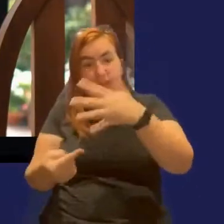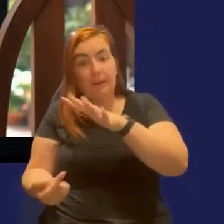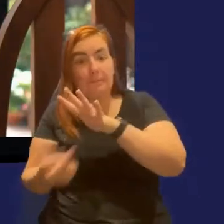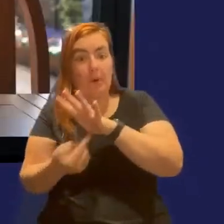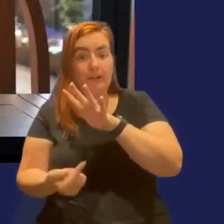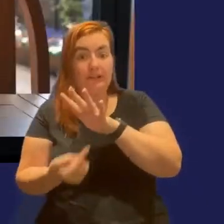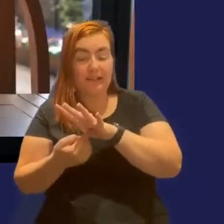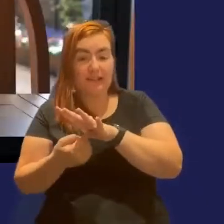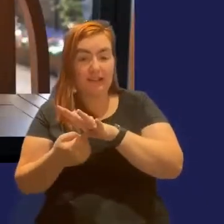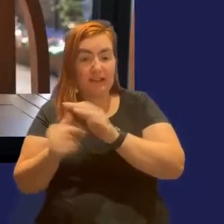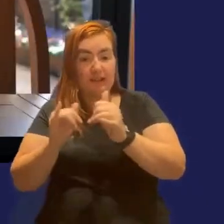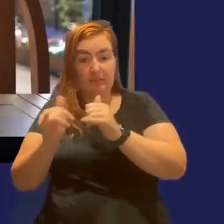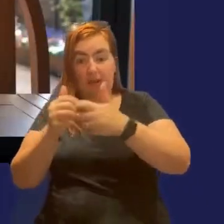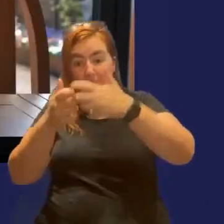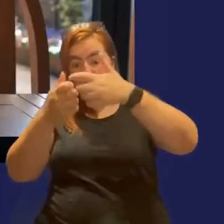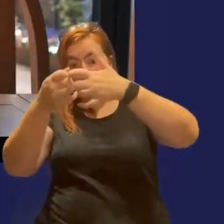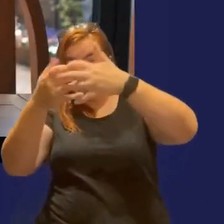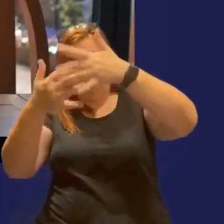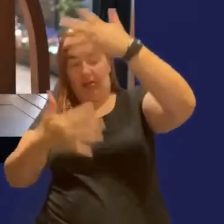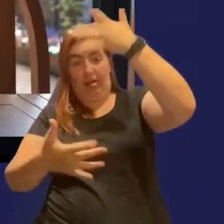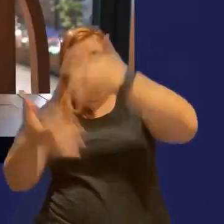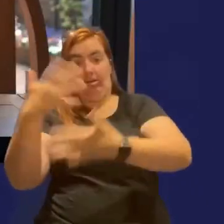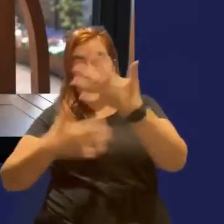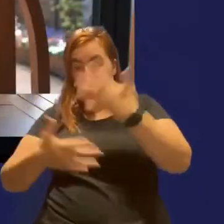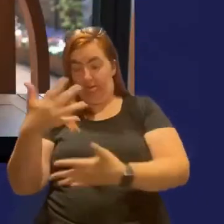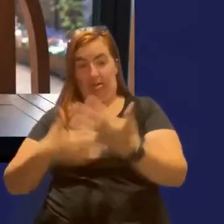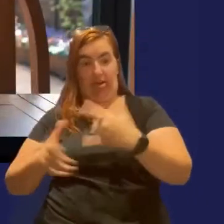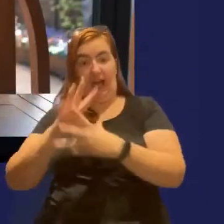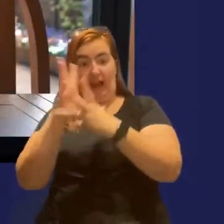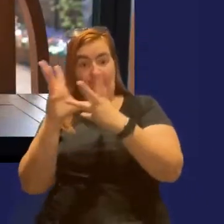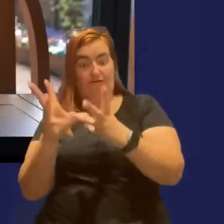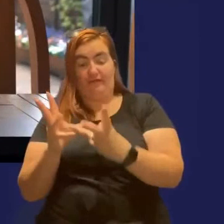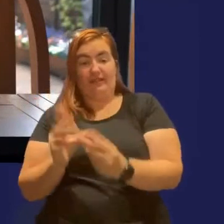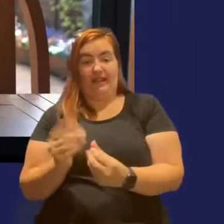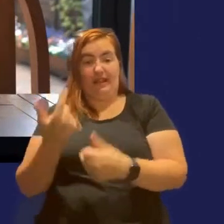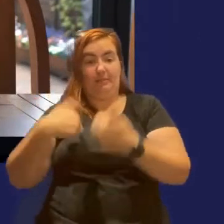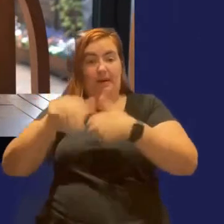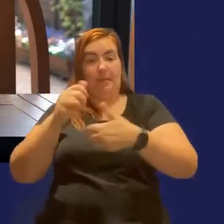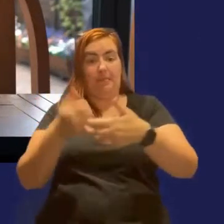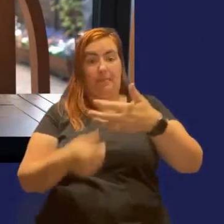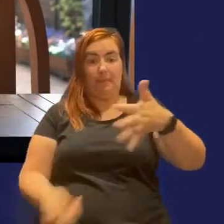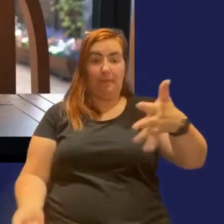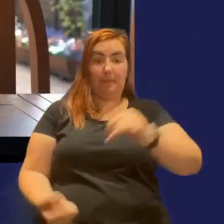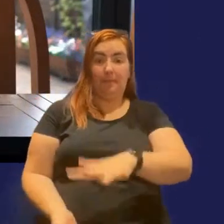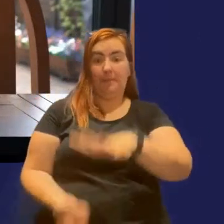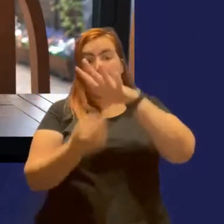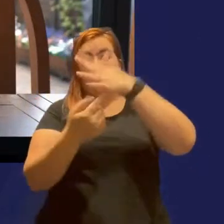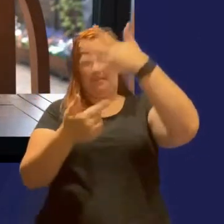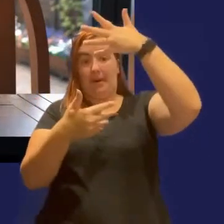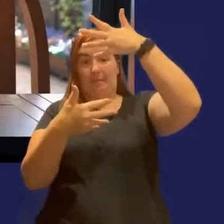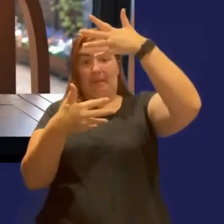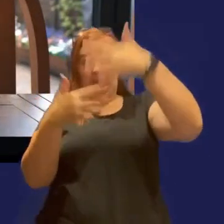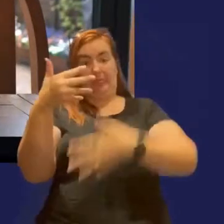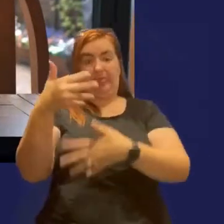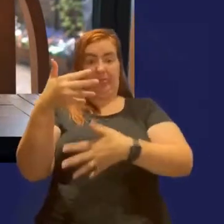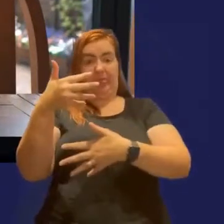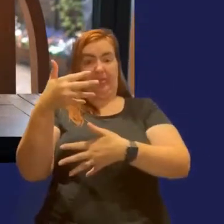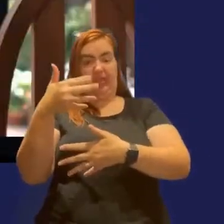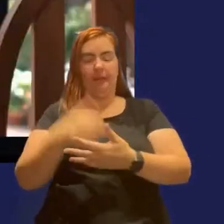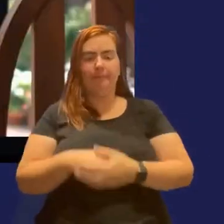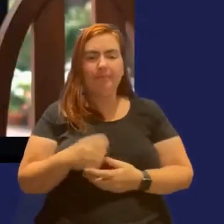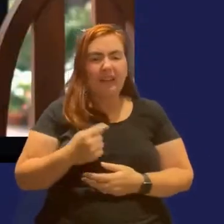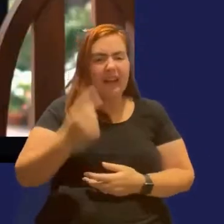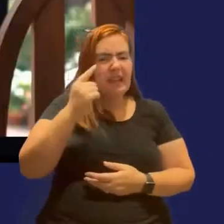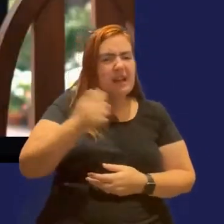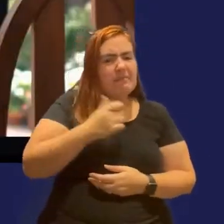easily get lost, drowned out by everything else, pushed down the list. And when I think about how I live my